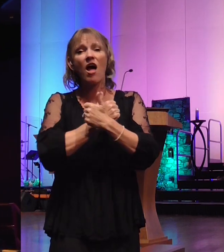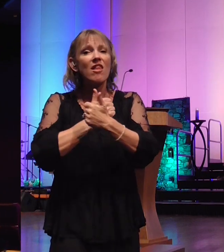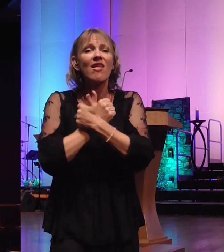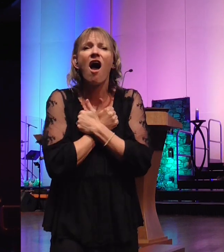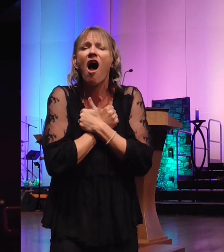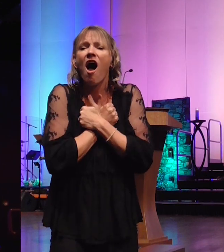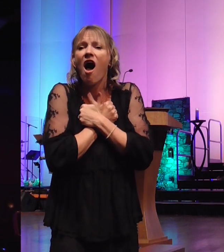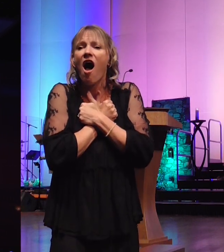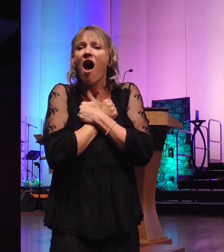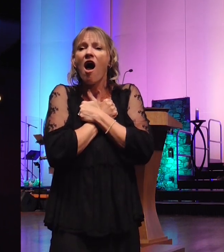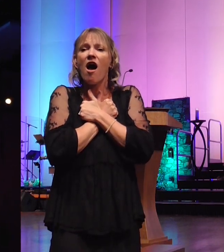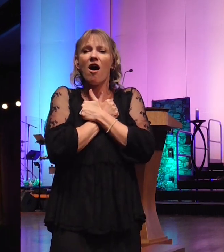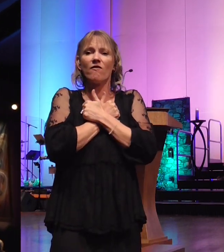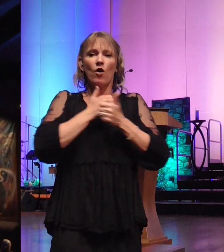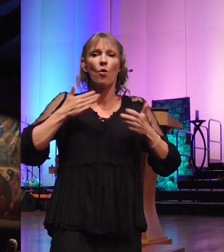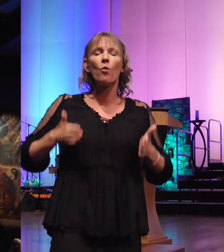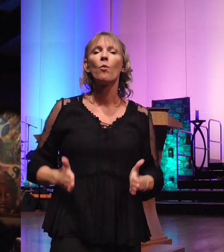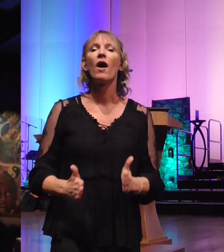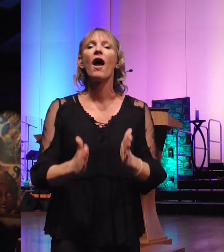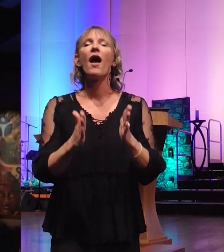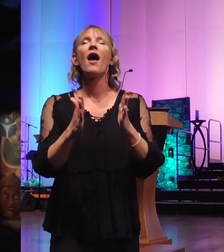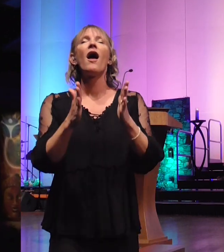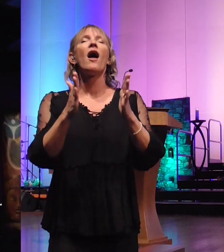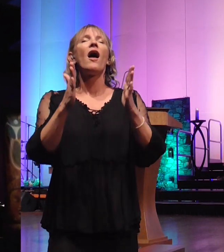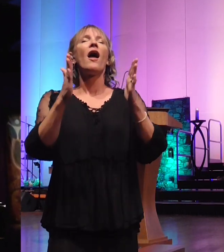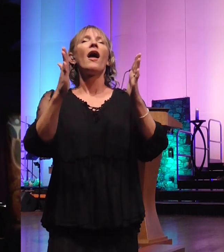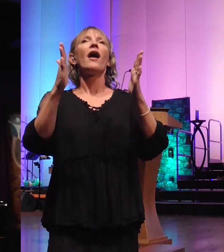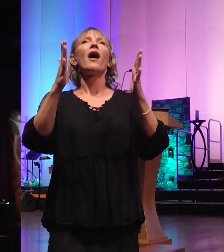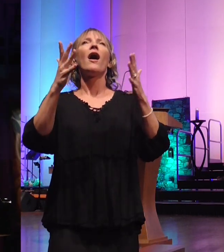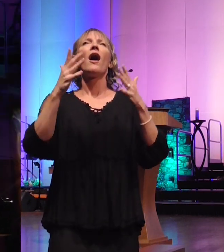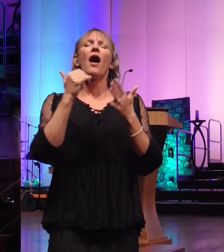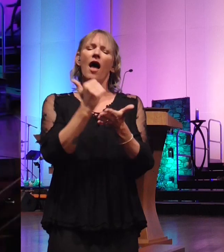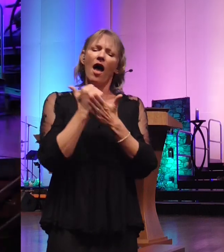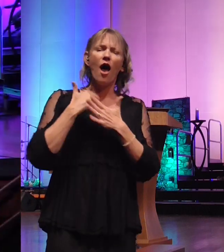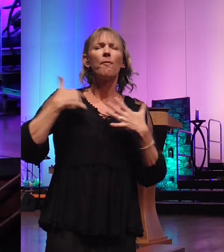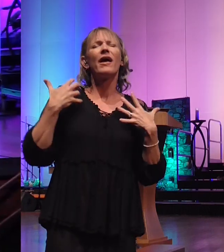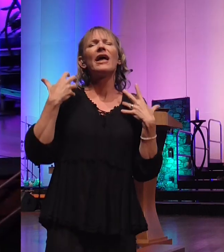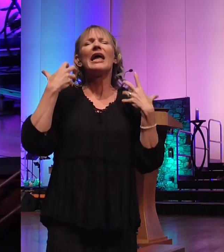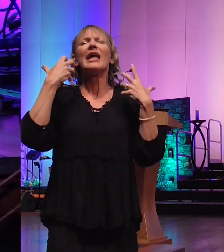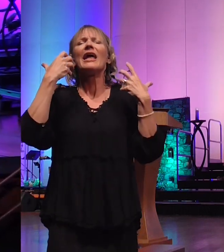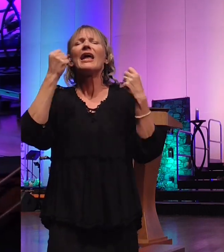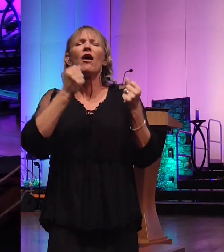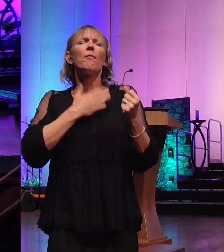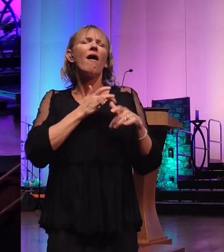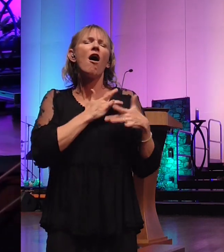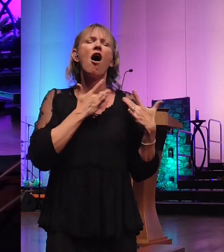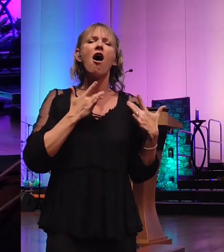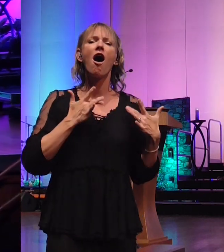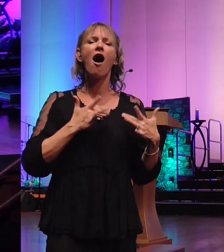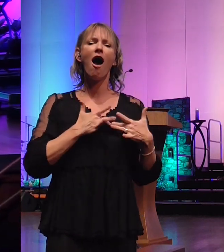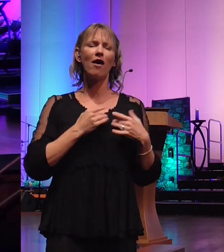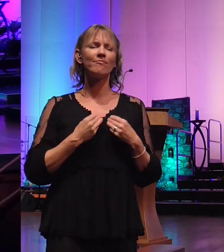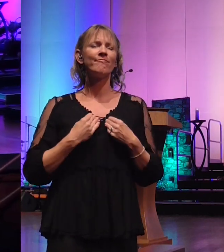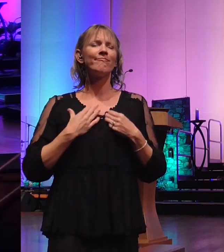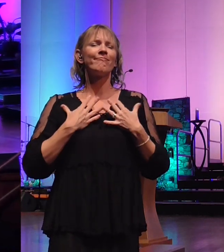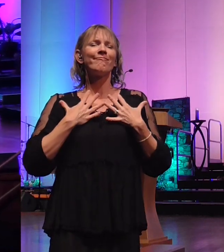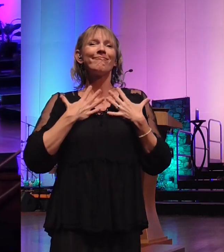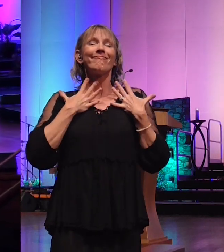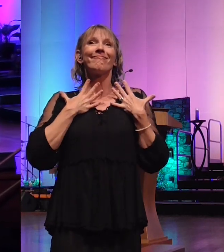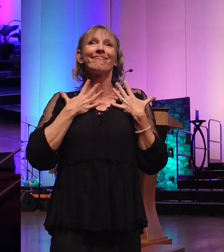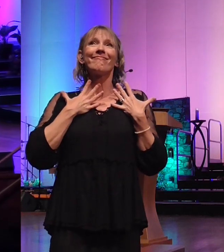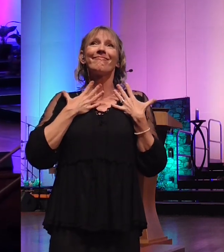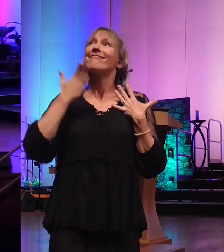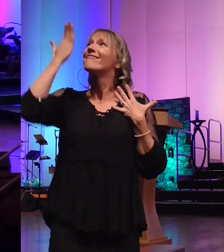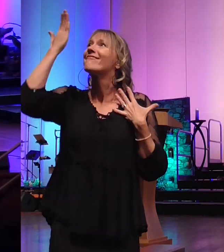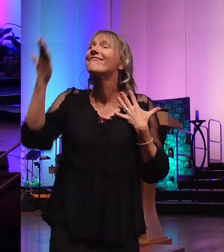loved in a way that's been healing my heart. You